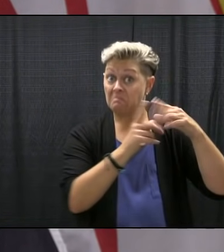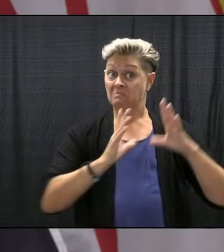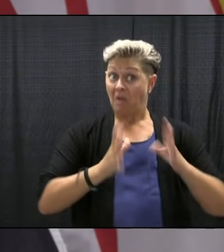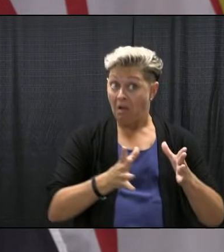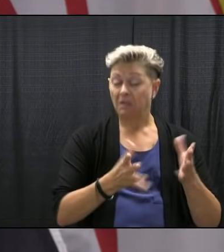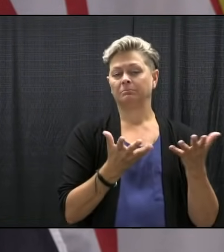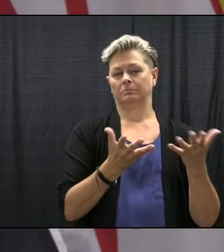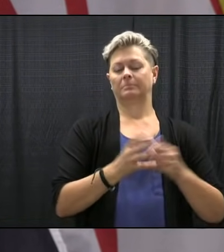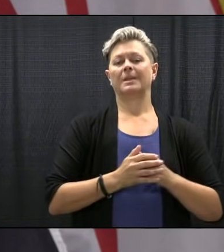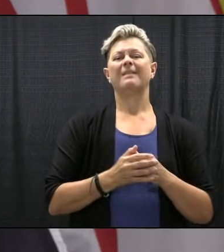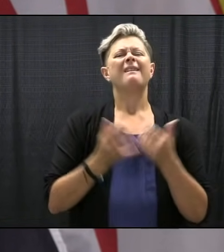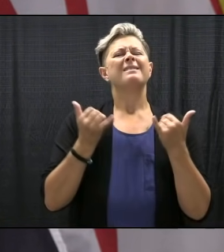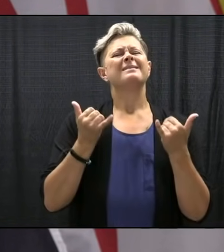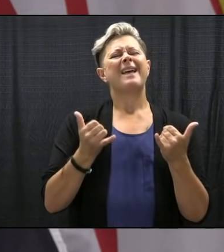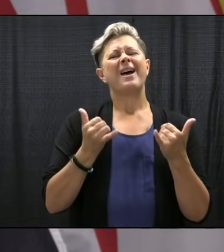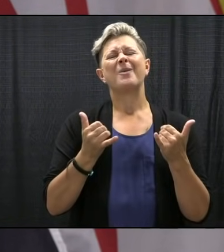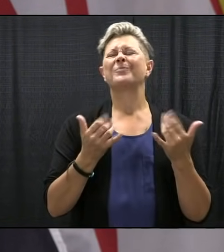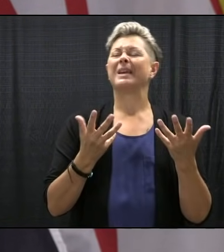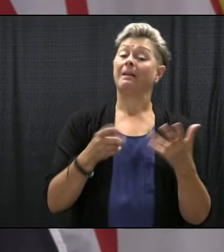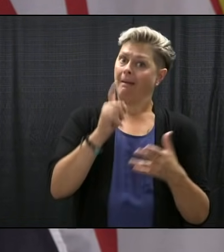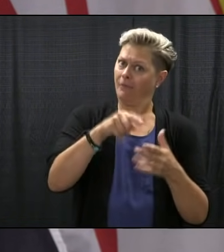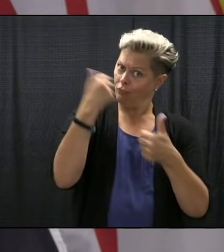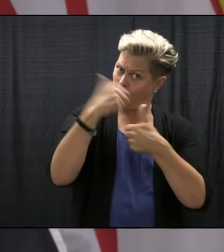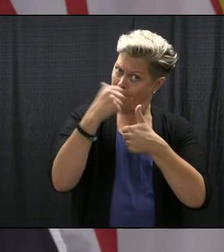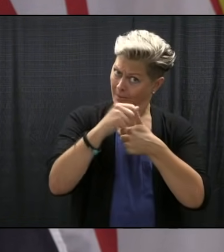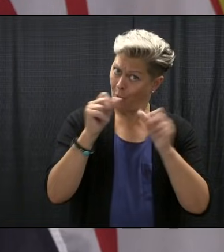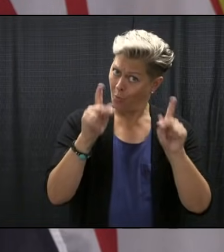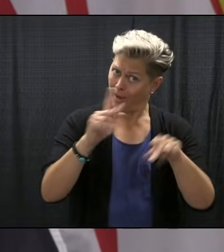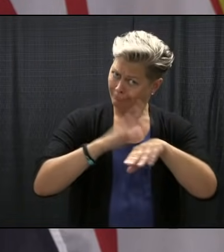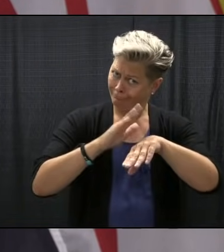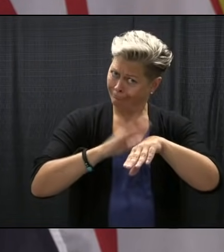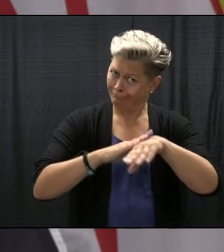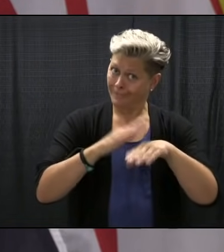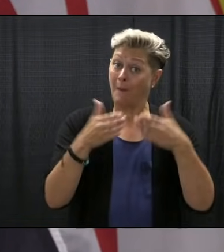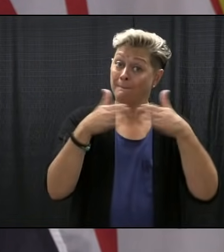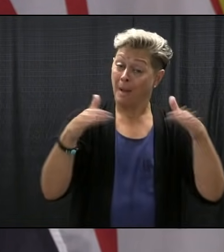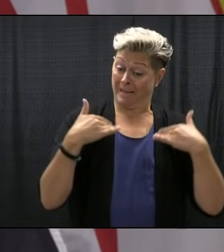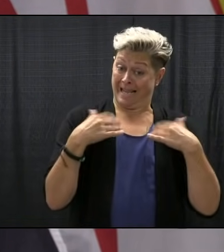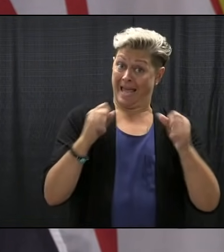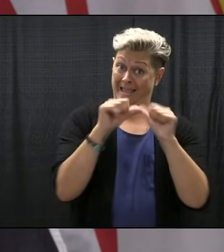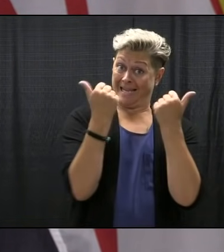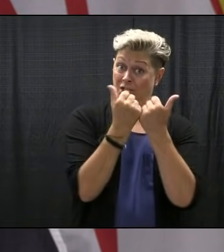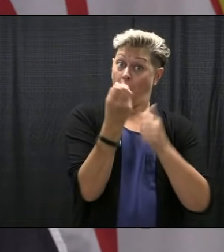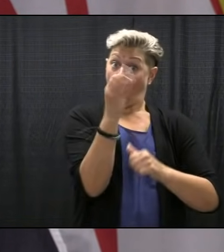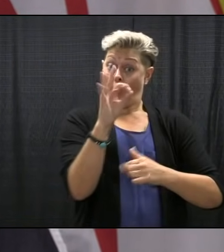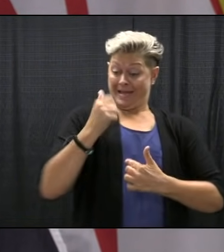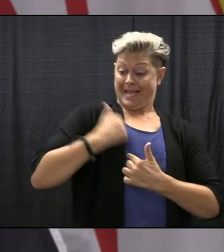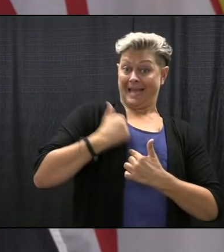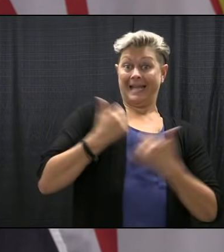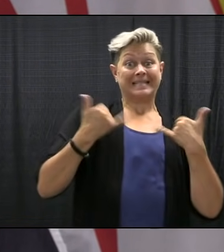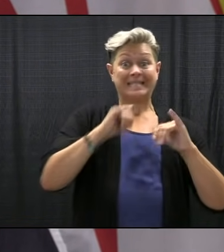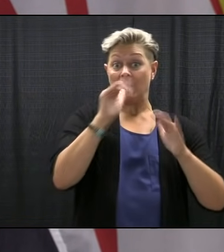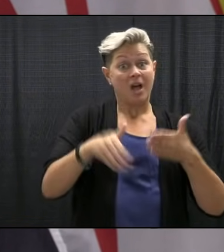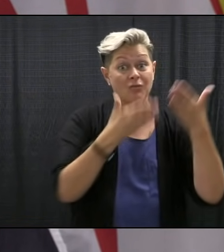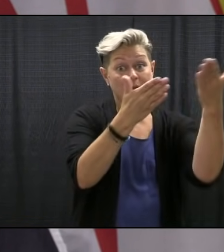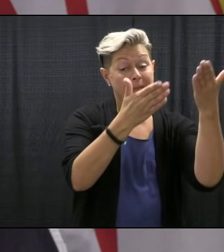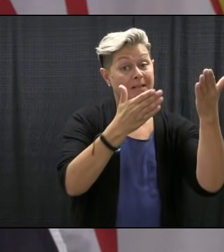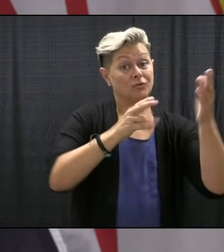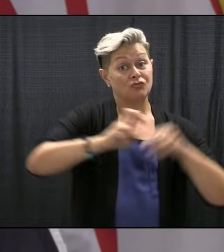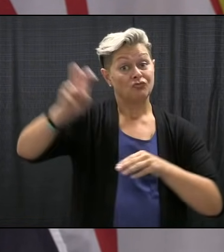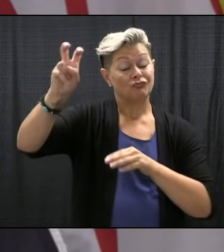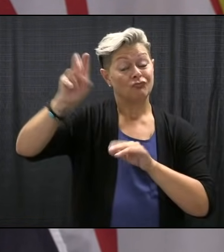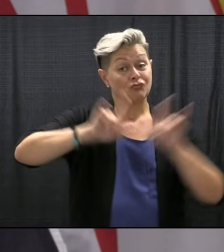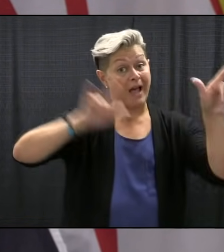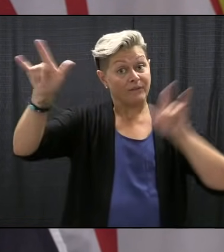about traveling, because we have to remember there is still, Health Canada, Public Health Agency of Canada are still not recommending travel internationally.